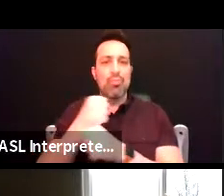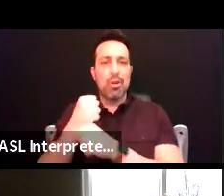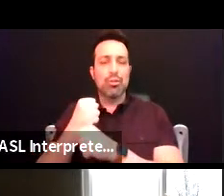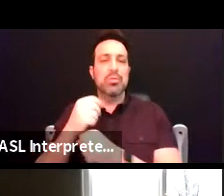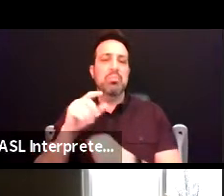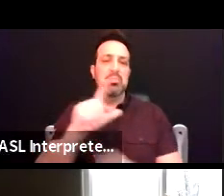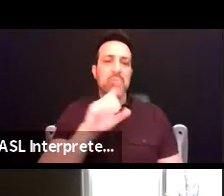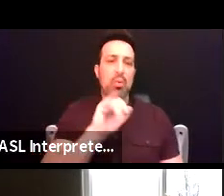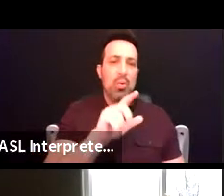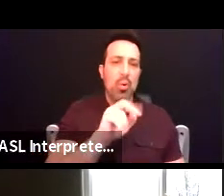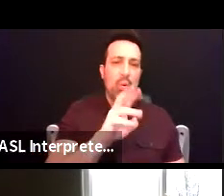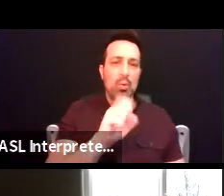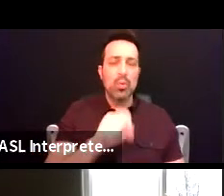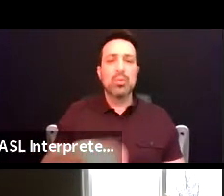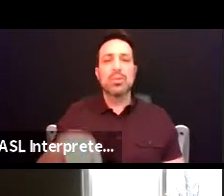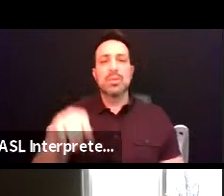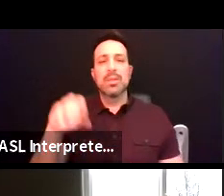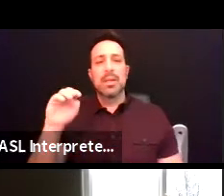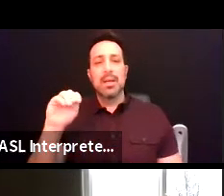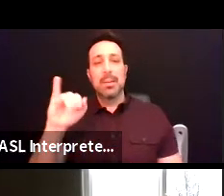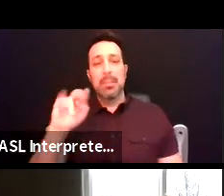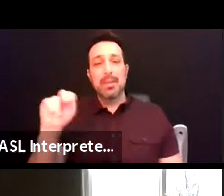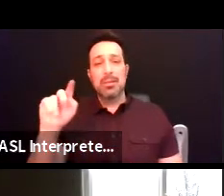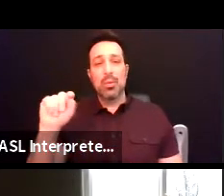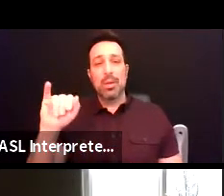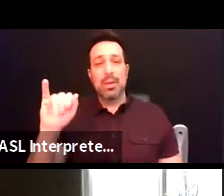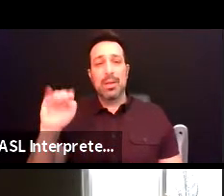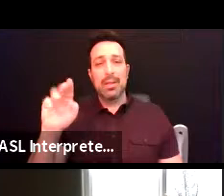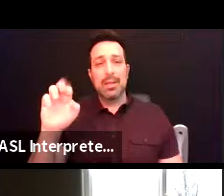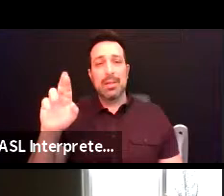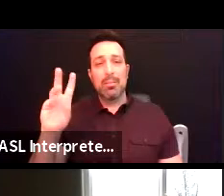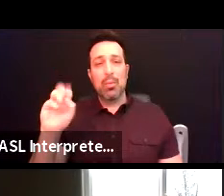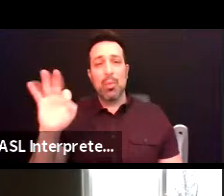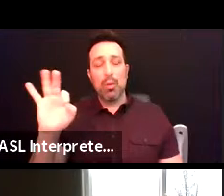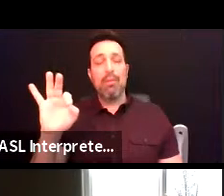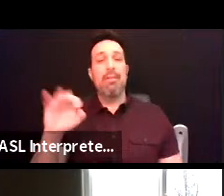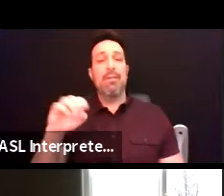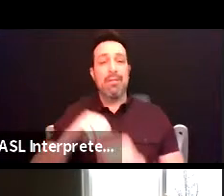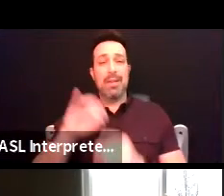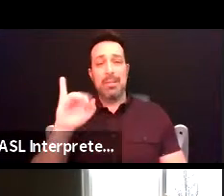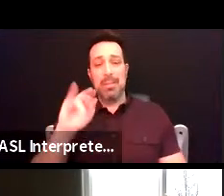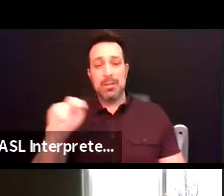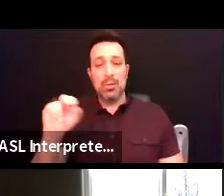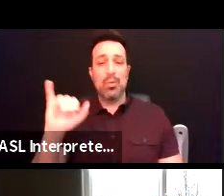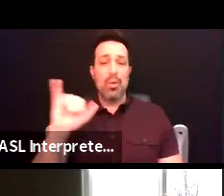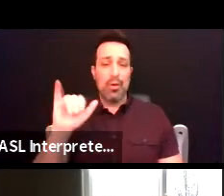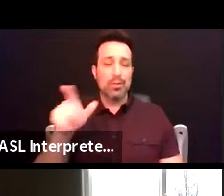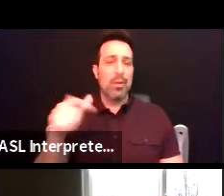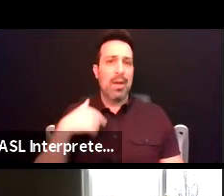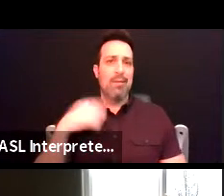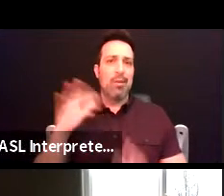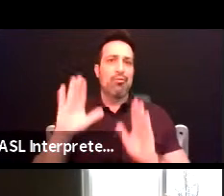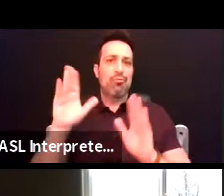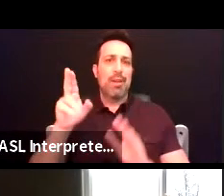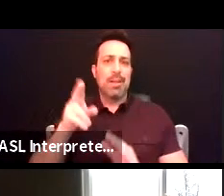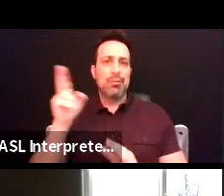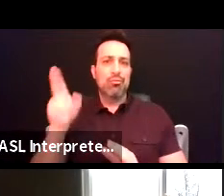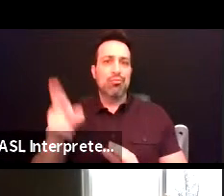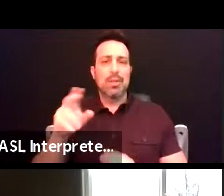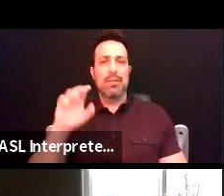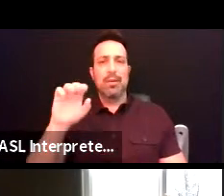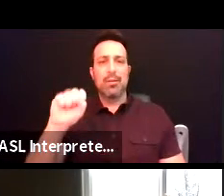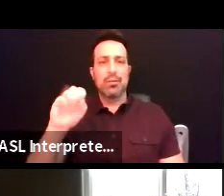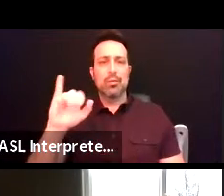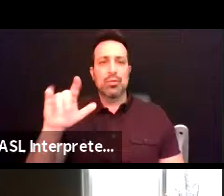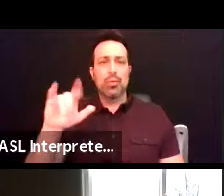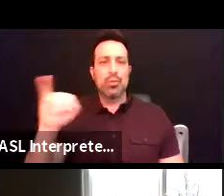the Minnesota Lynx and Timberwolves in Minnesota, which was also awesome. The Lynx also have a great history of social justice work.